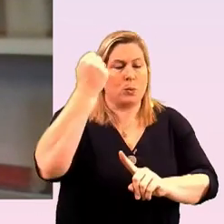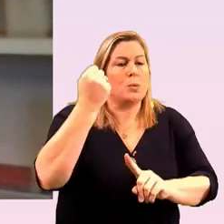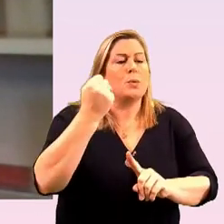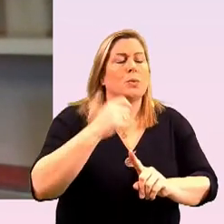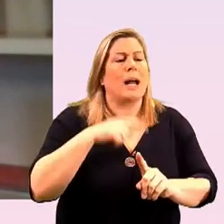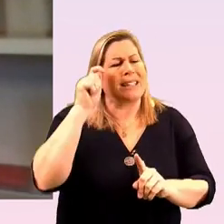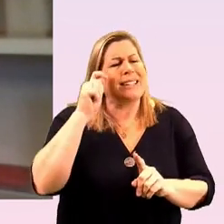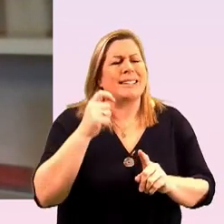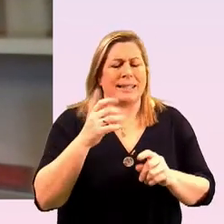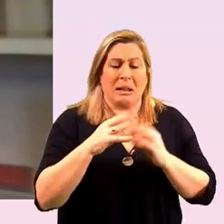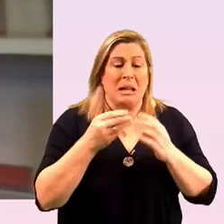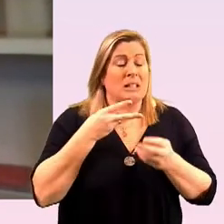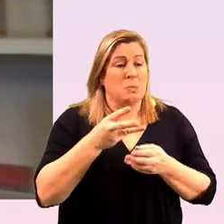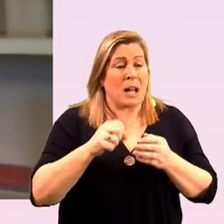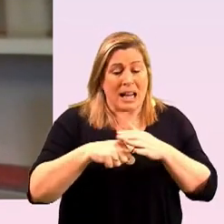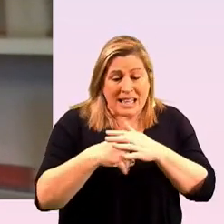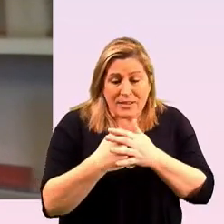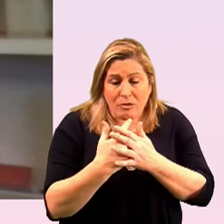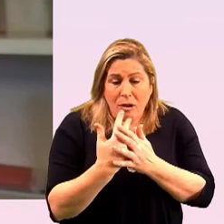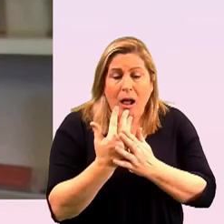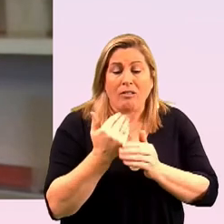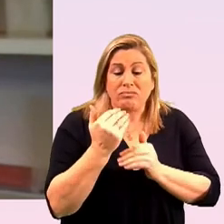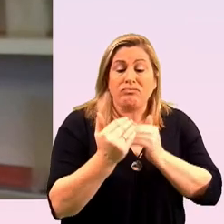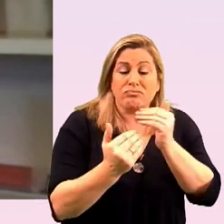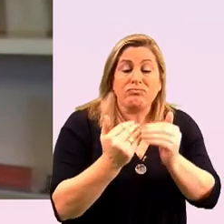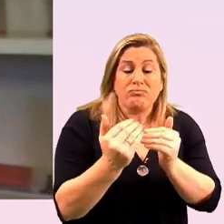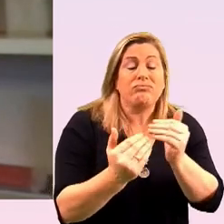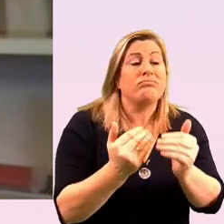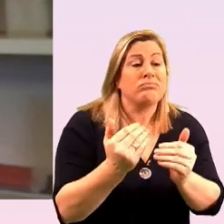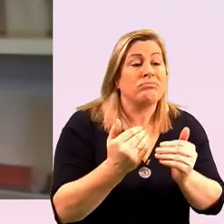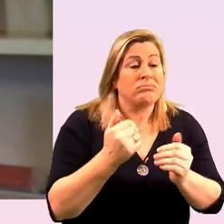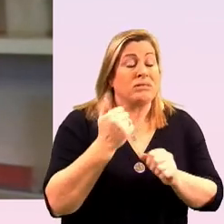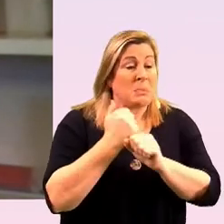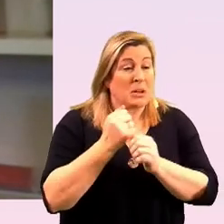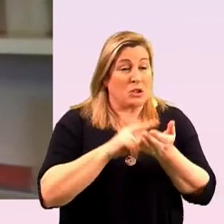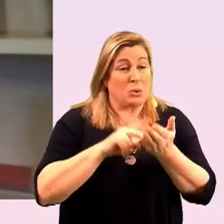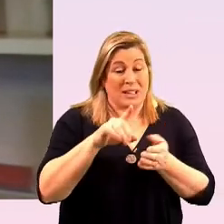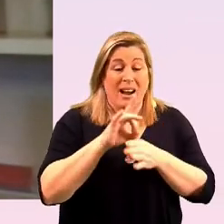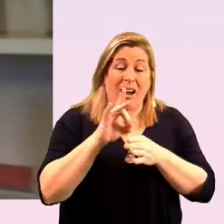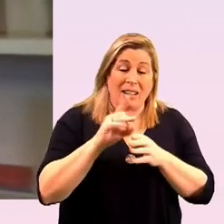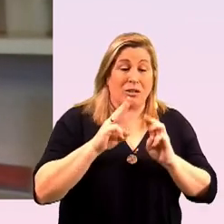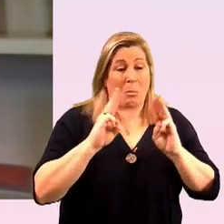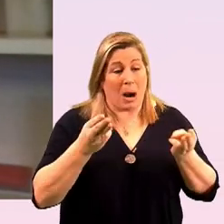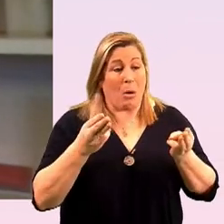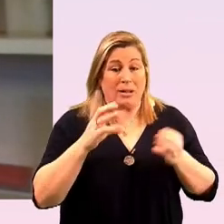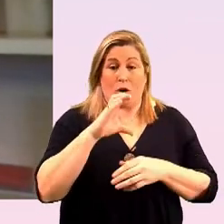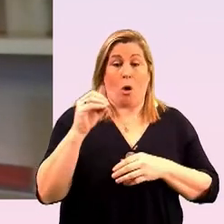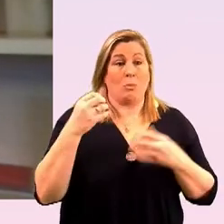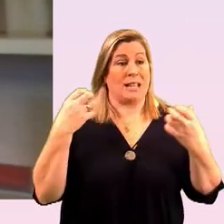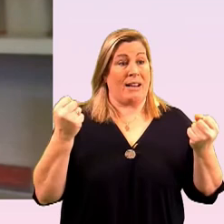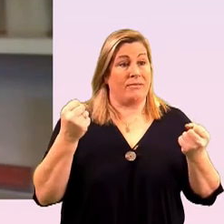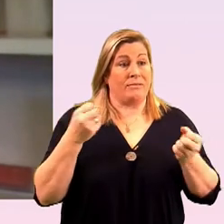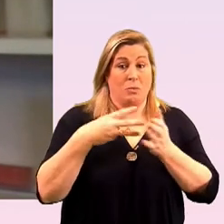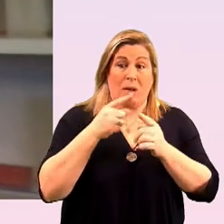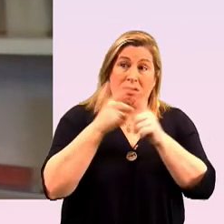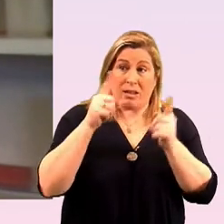I think things will evolve. I think it is about kind of using that power that corporates can have when they decide they